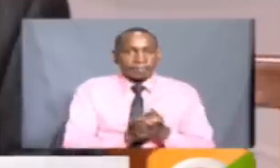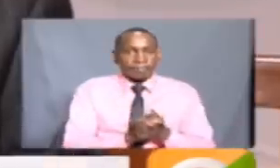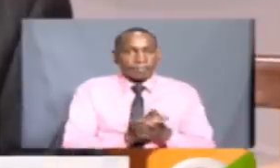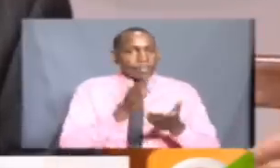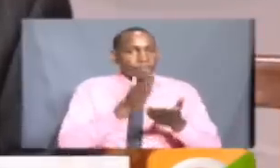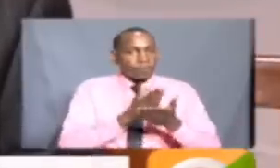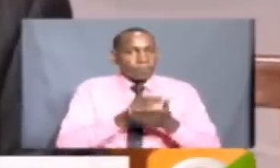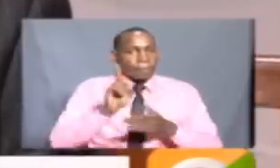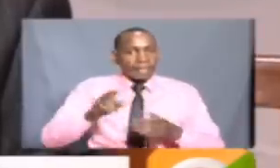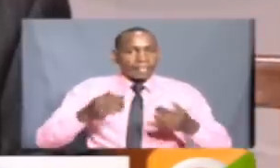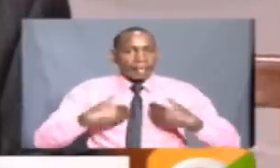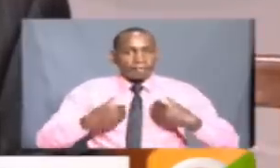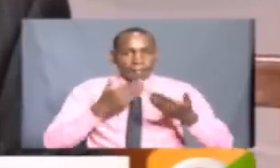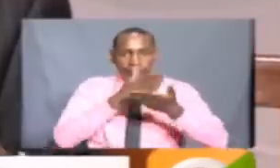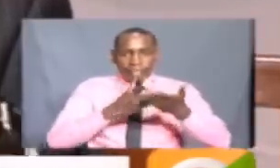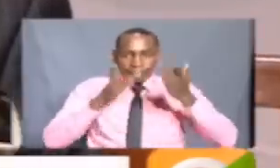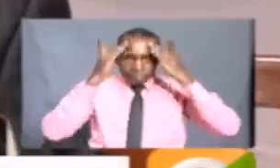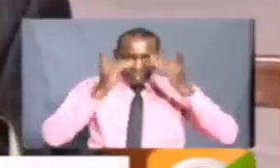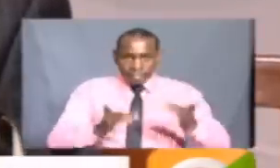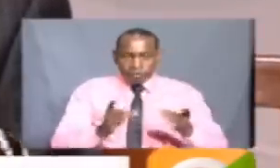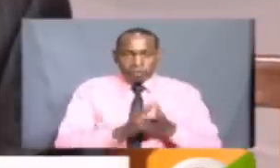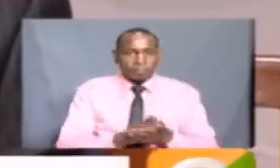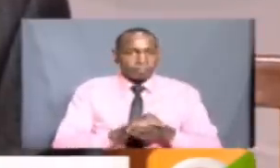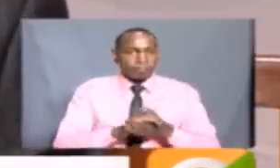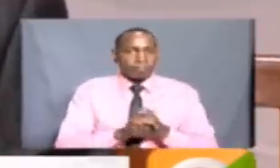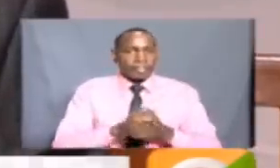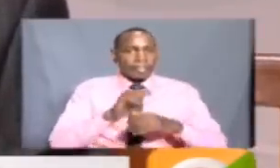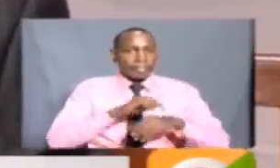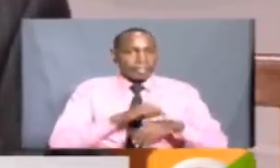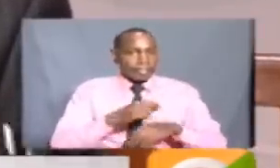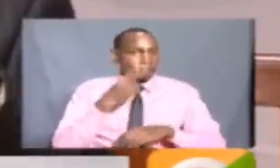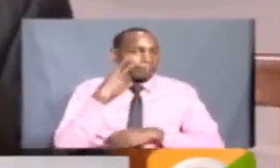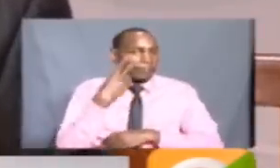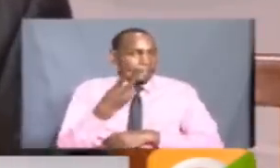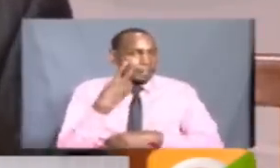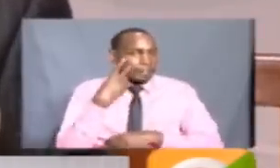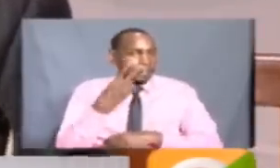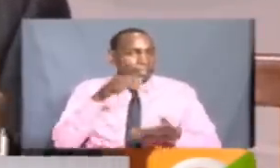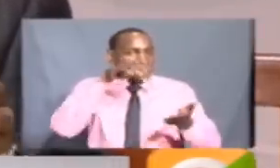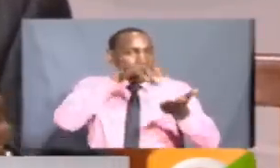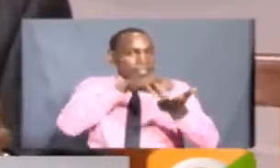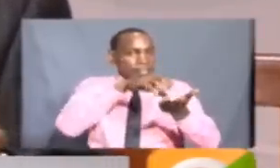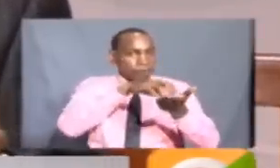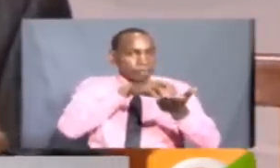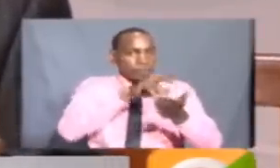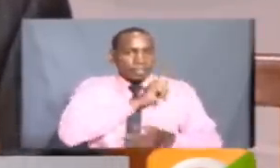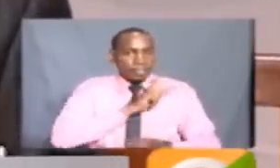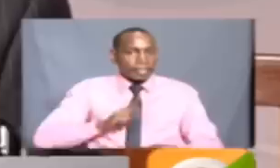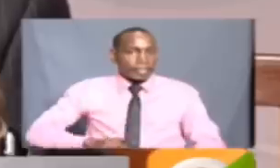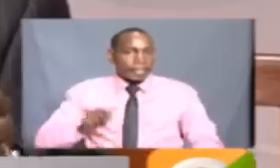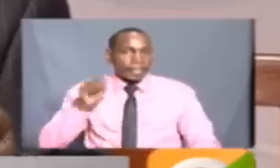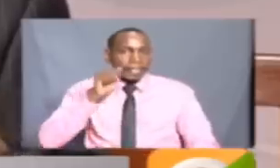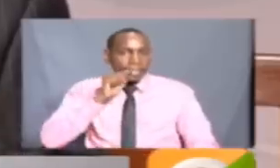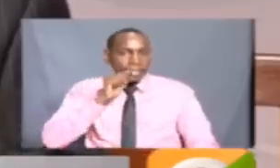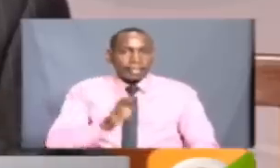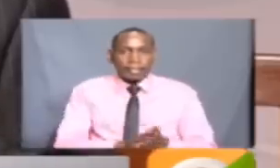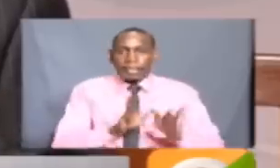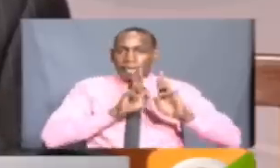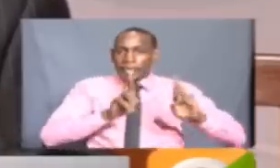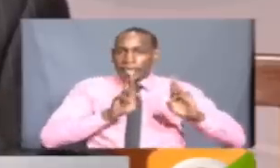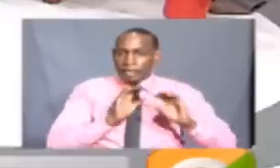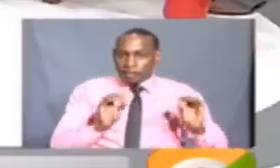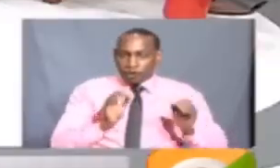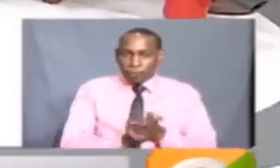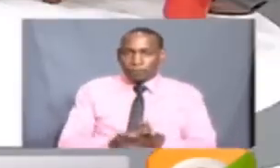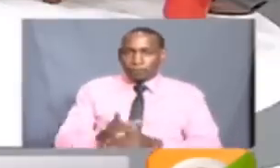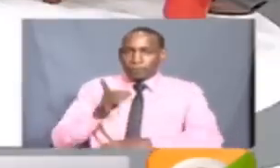certain decisions. Yeah. So when I see him in the image of Ethelred the Unready. Dr.